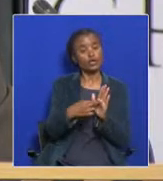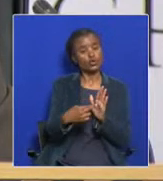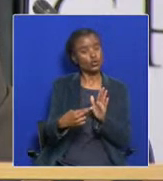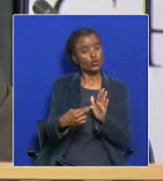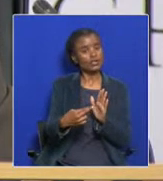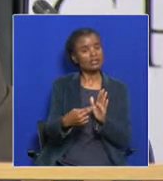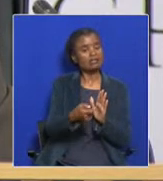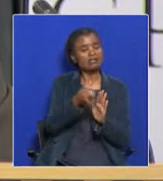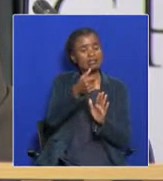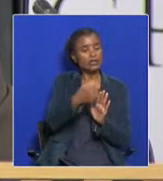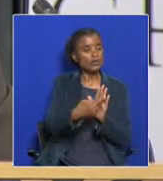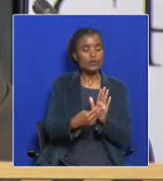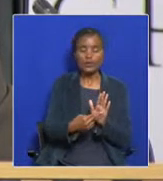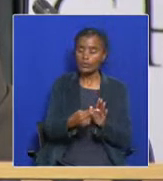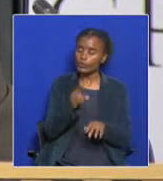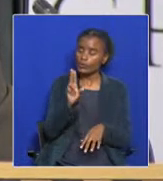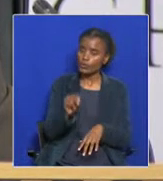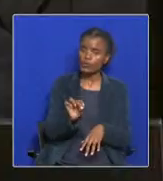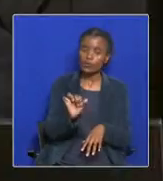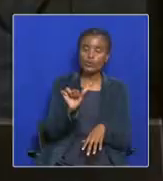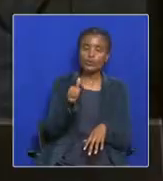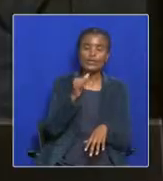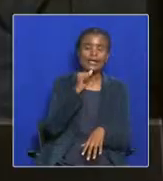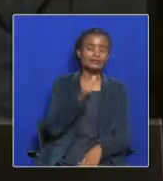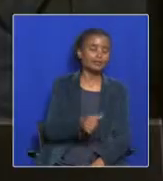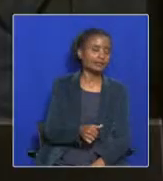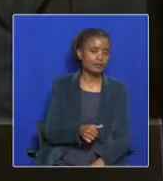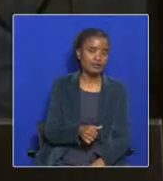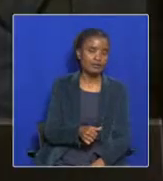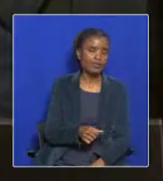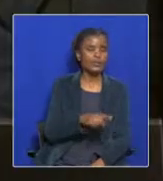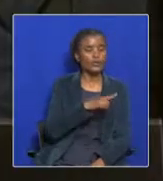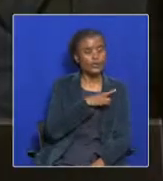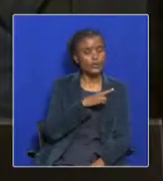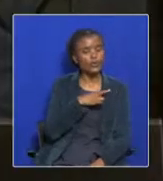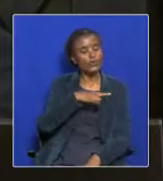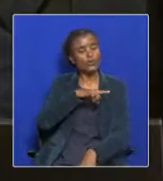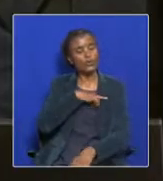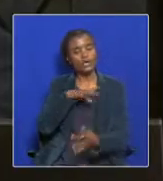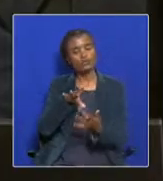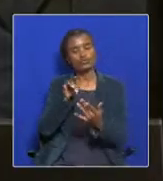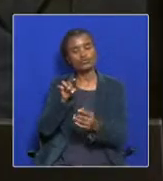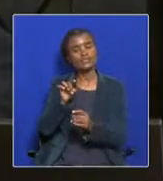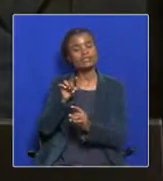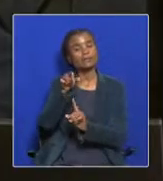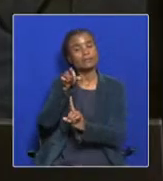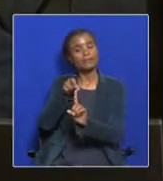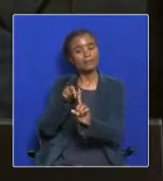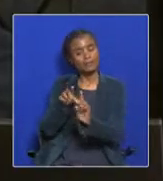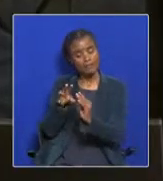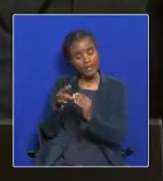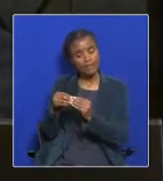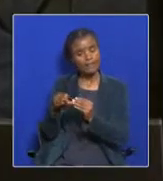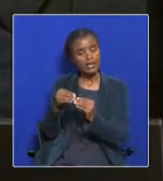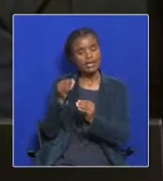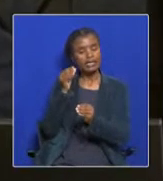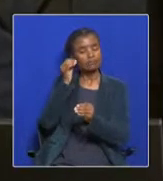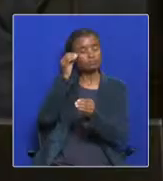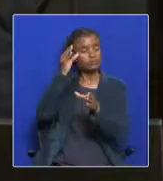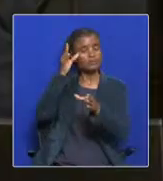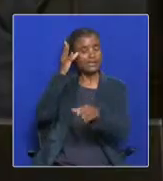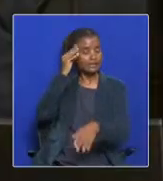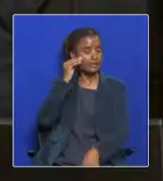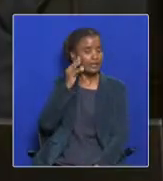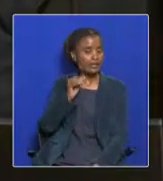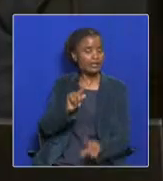answer. Give an answer, why did you not pick an experienced member in your team that you get along with?